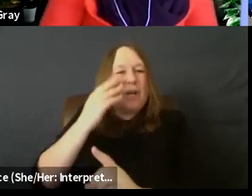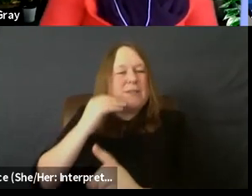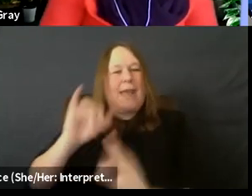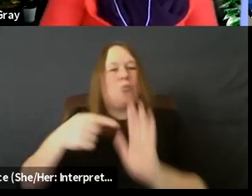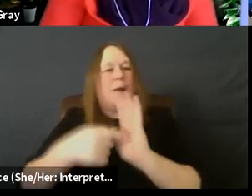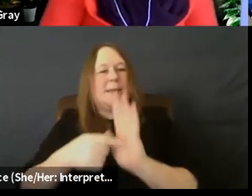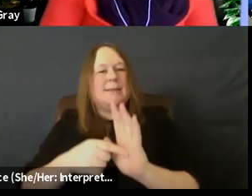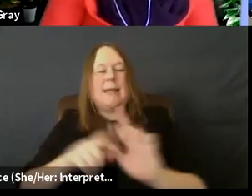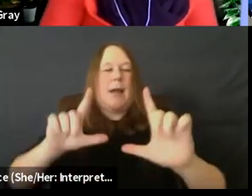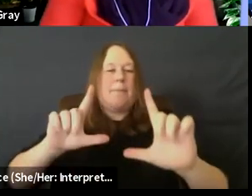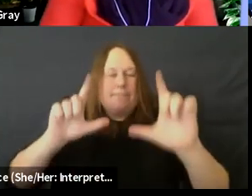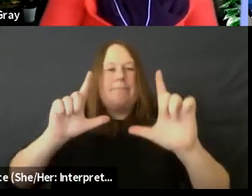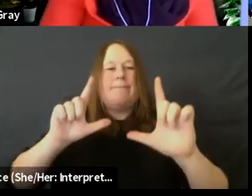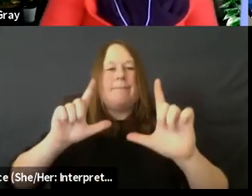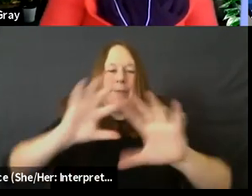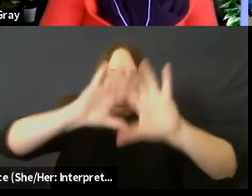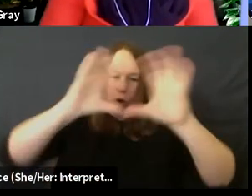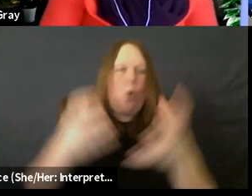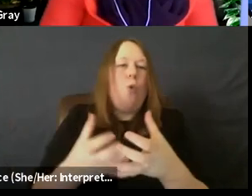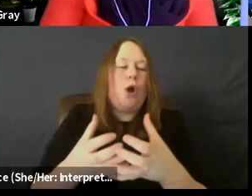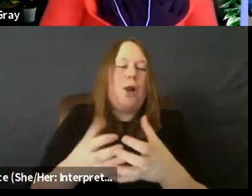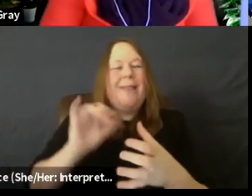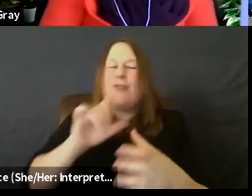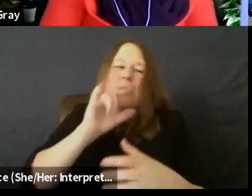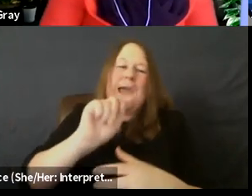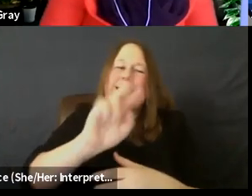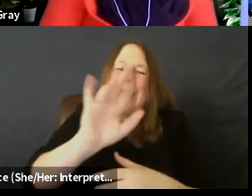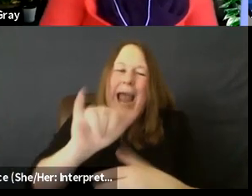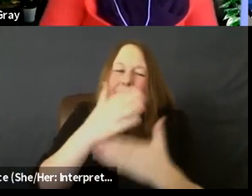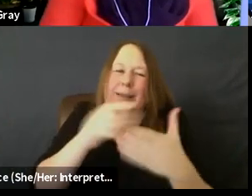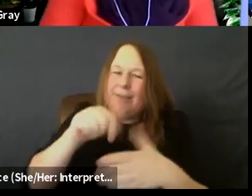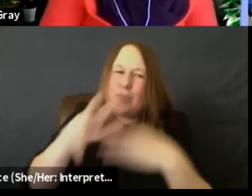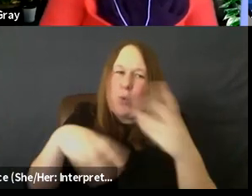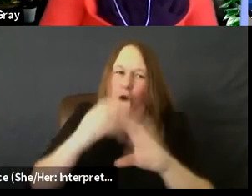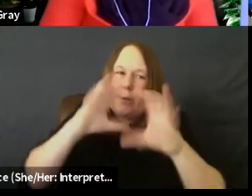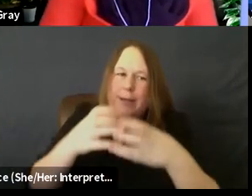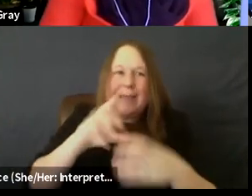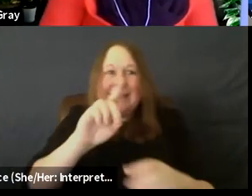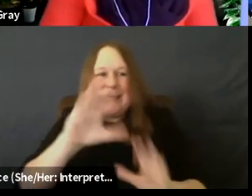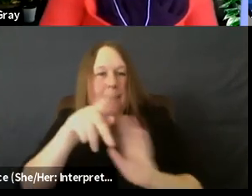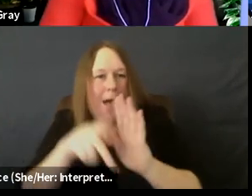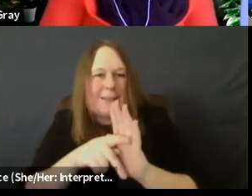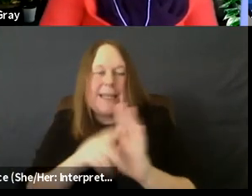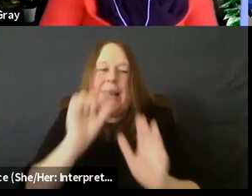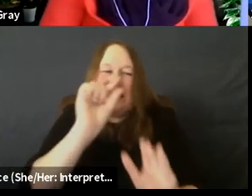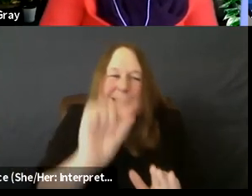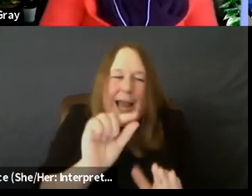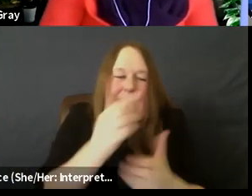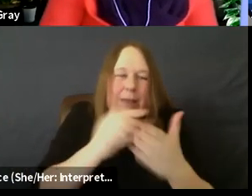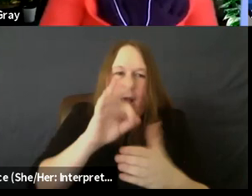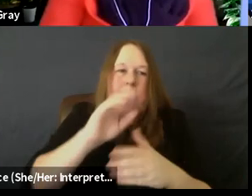a snapshot of our whole world, because this is really a tiny piece of the world, right? DC policy, the tiny piece of the